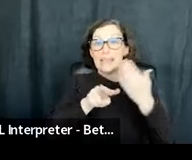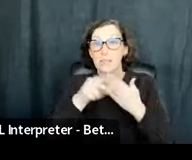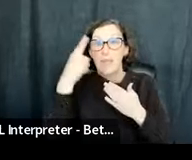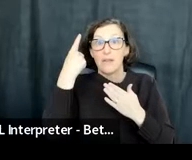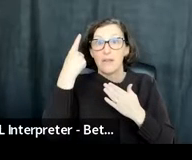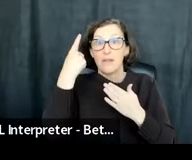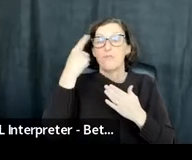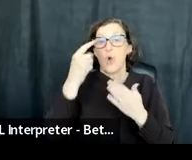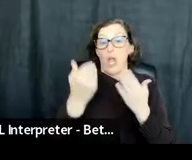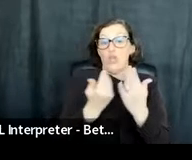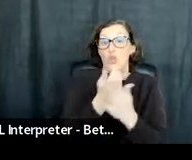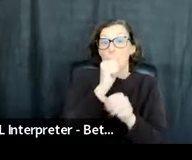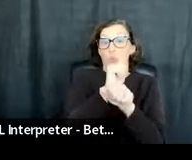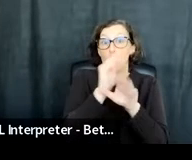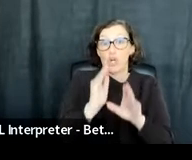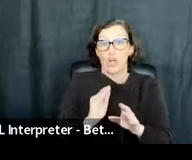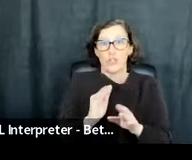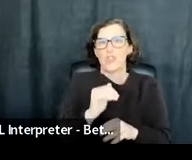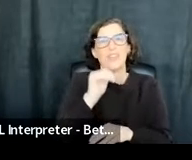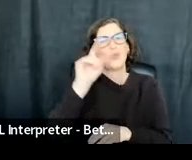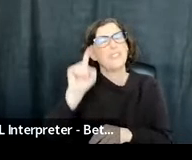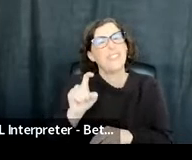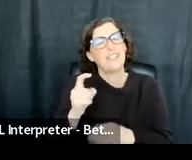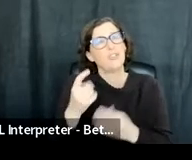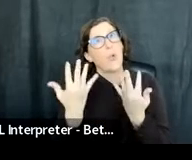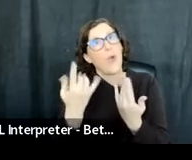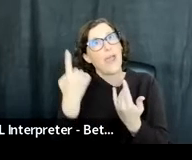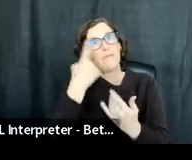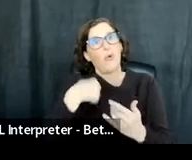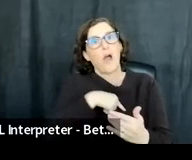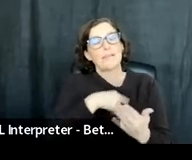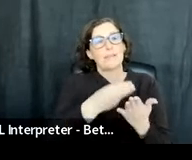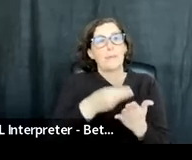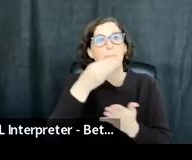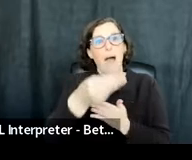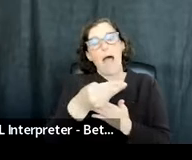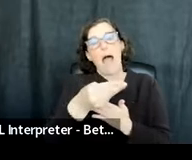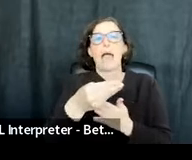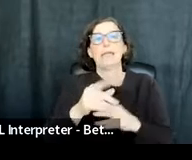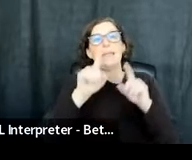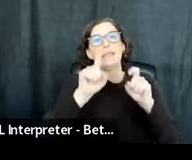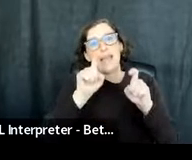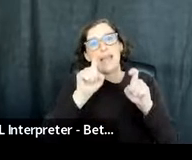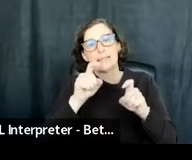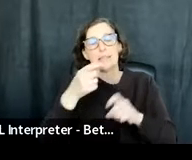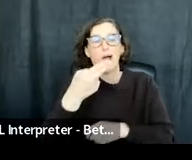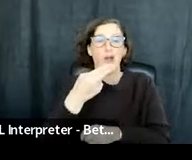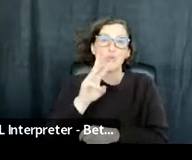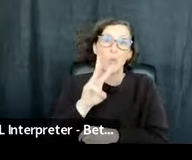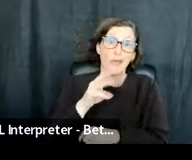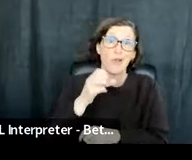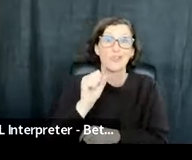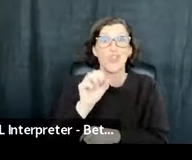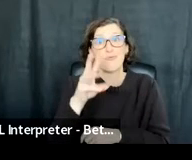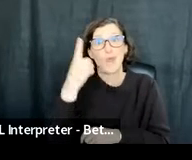employee doesn't have to wait for us to acquire a test hardware or software needed for